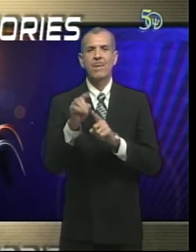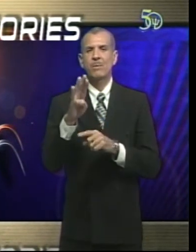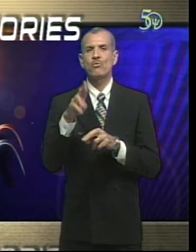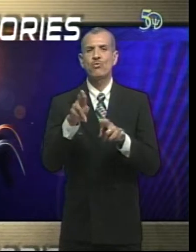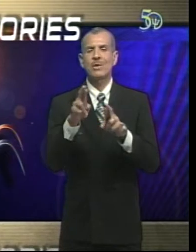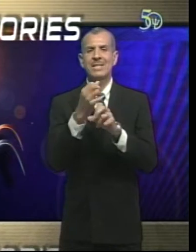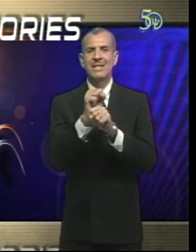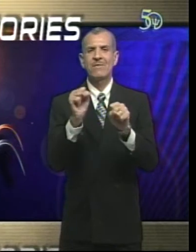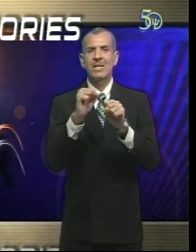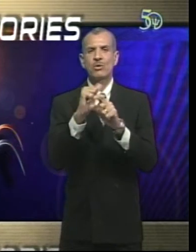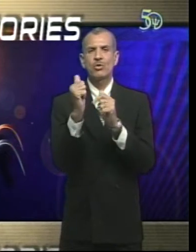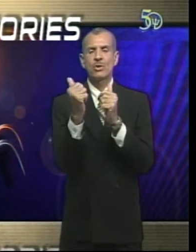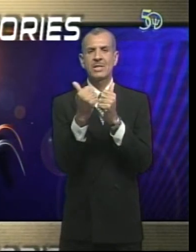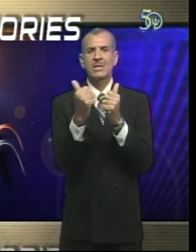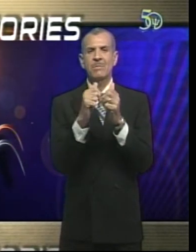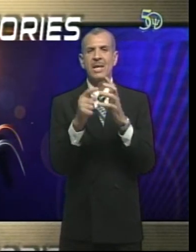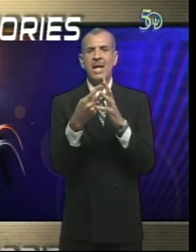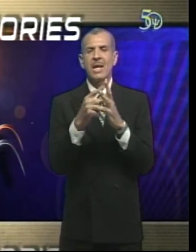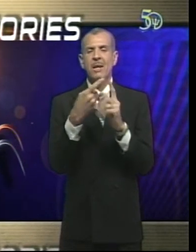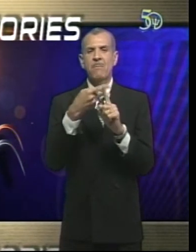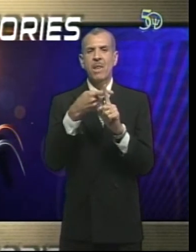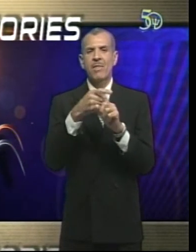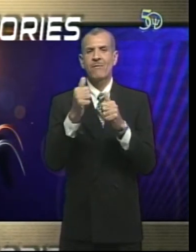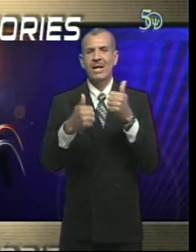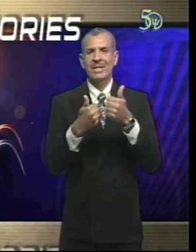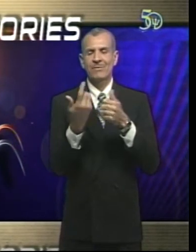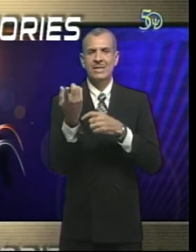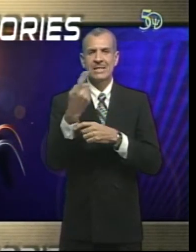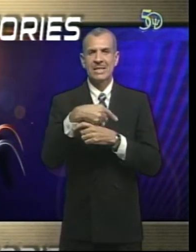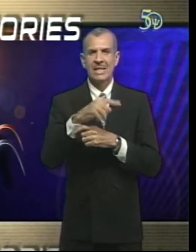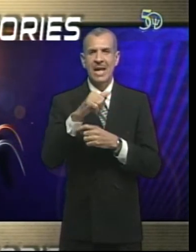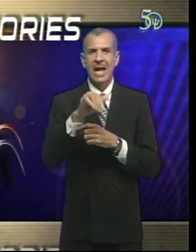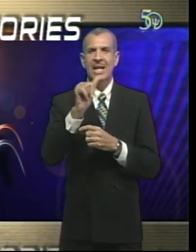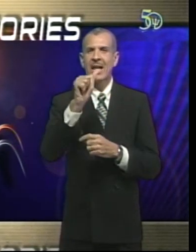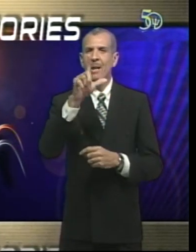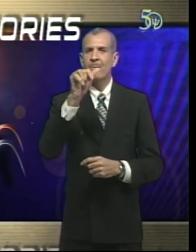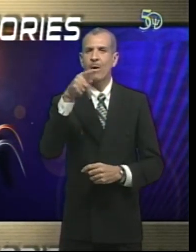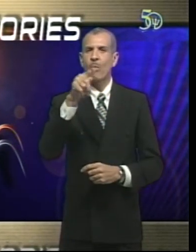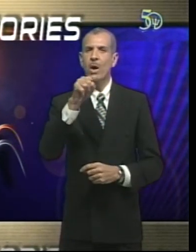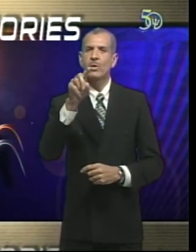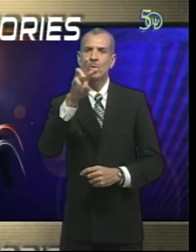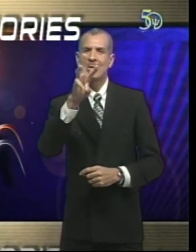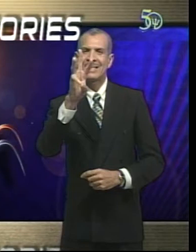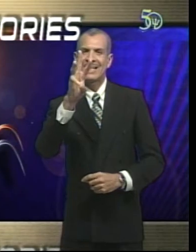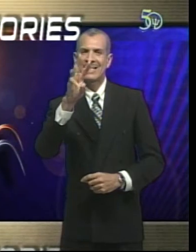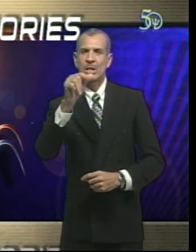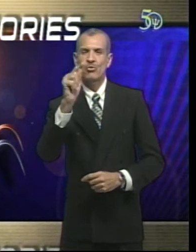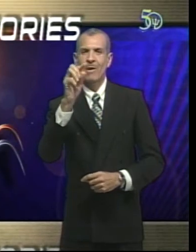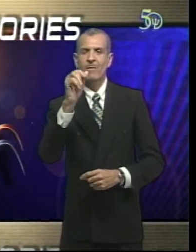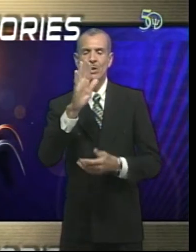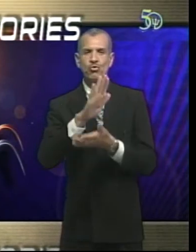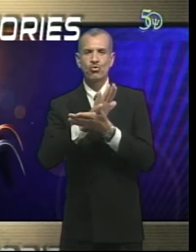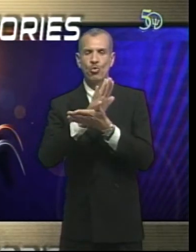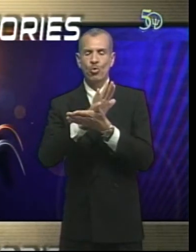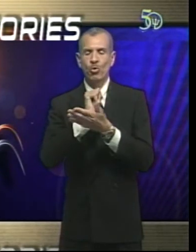Safety Association launched its month of activities today at the Alpha 126 Traffic